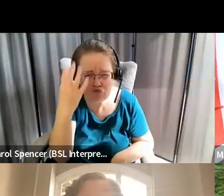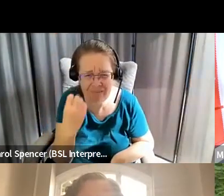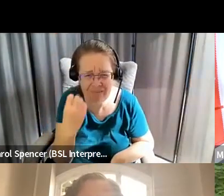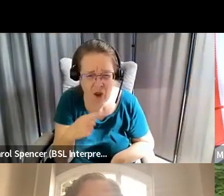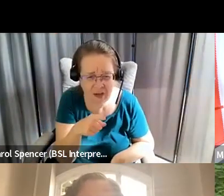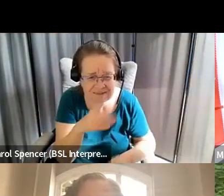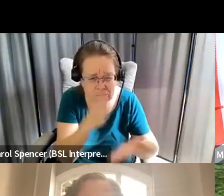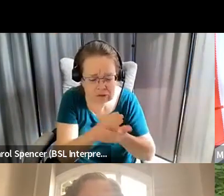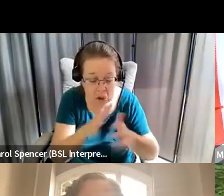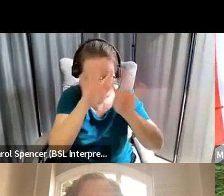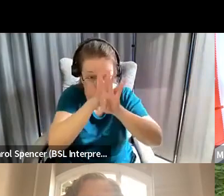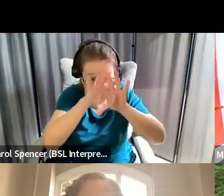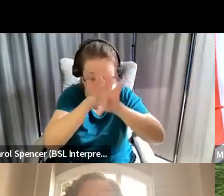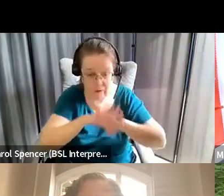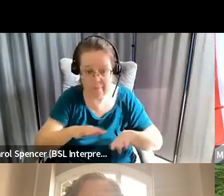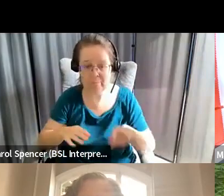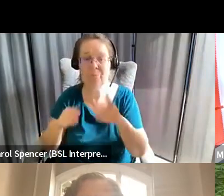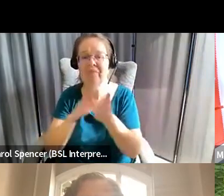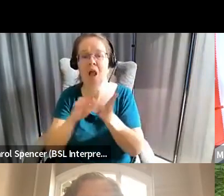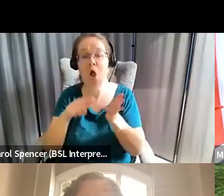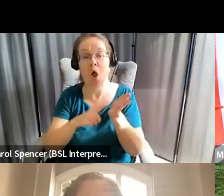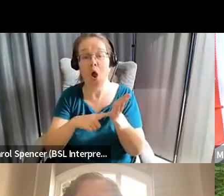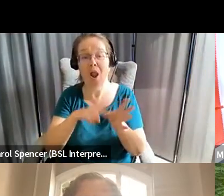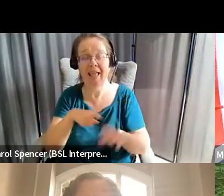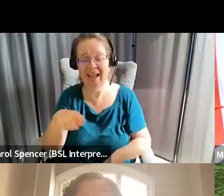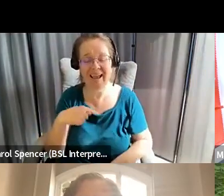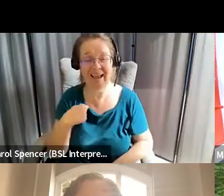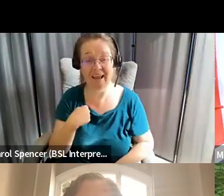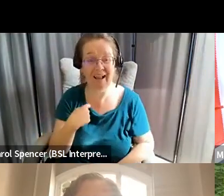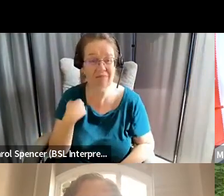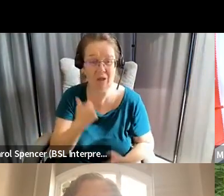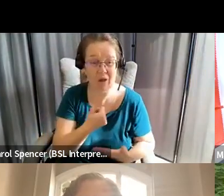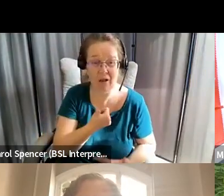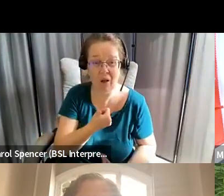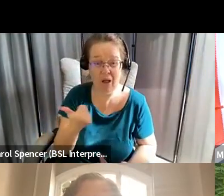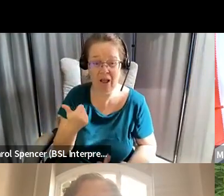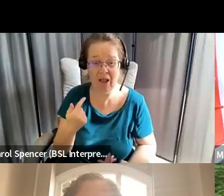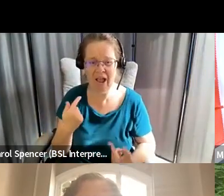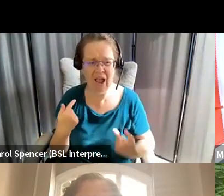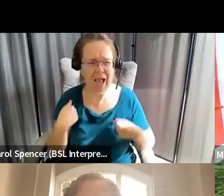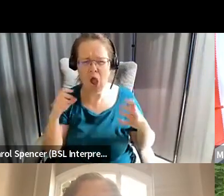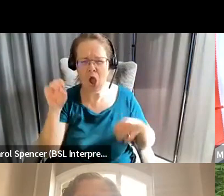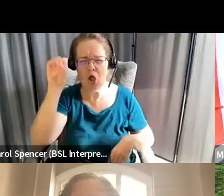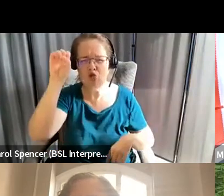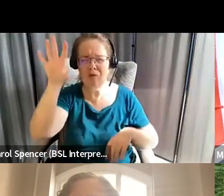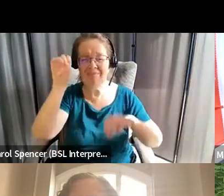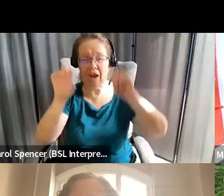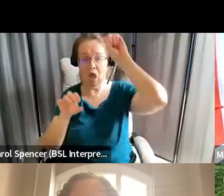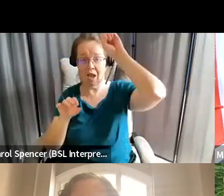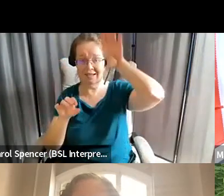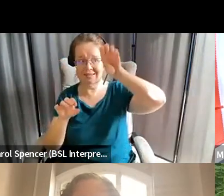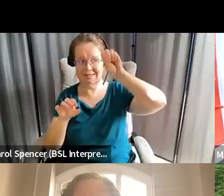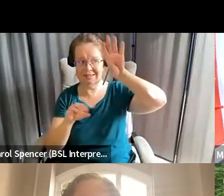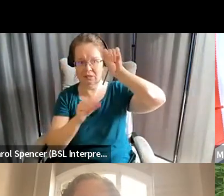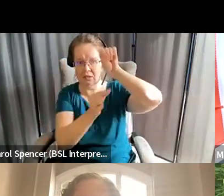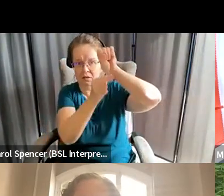images, especially I'm always like, where does the traffic light begin and end according to